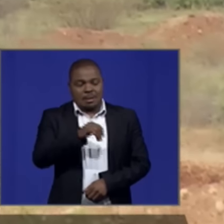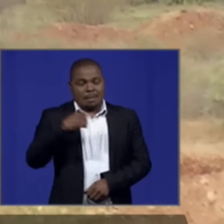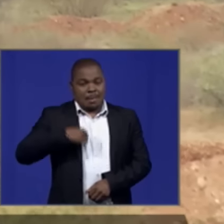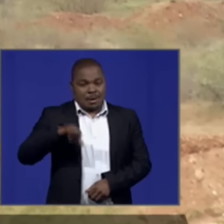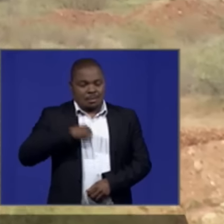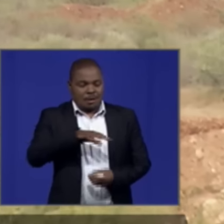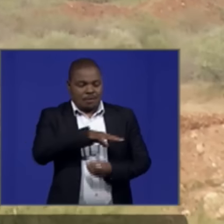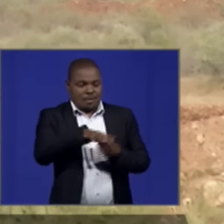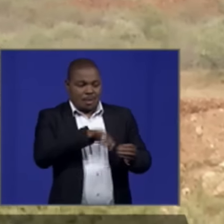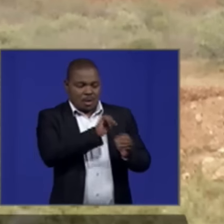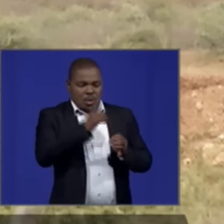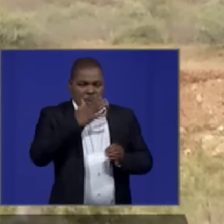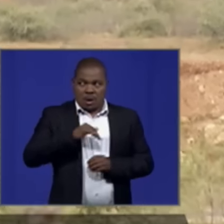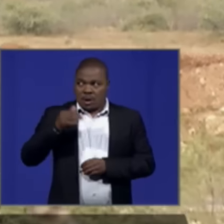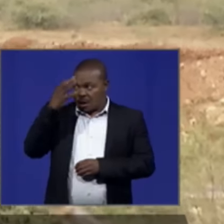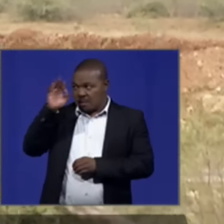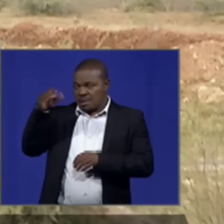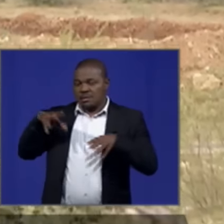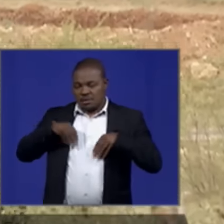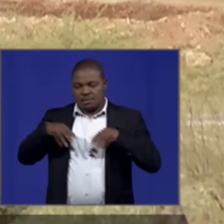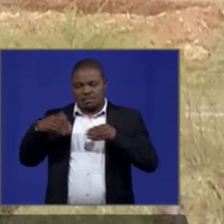nne maikarabelo.